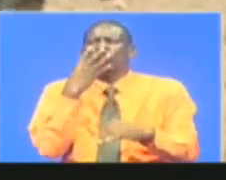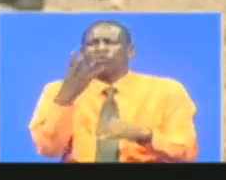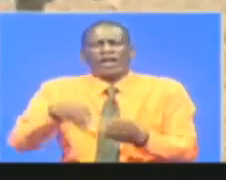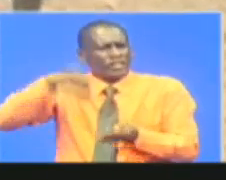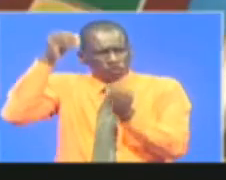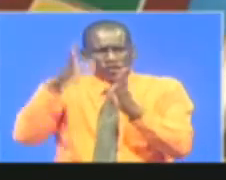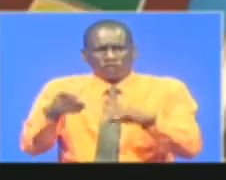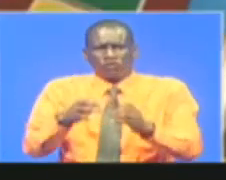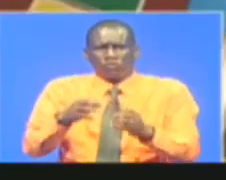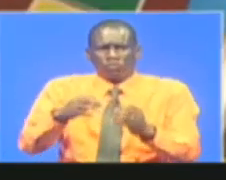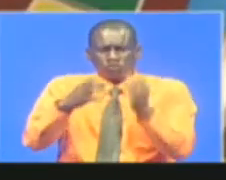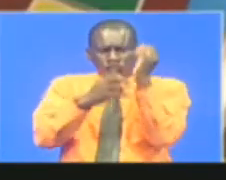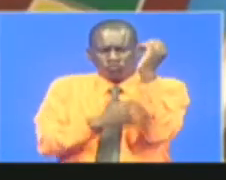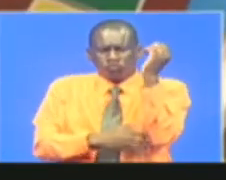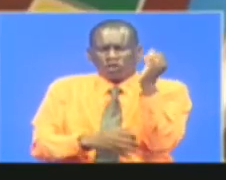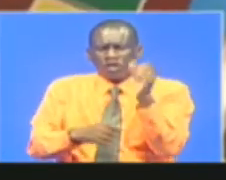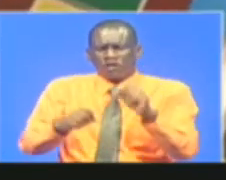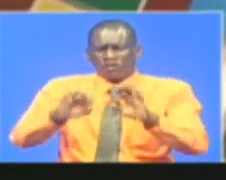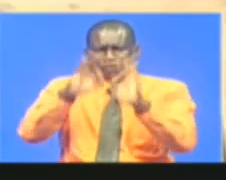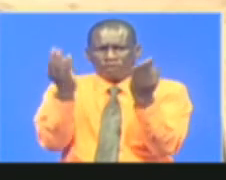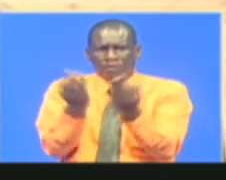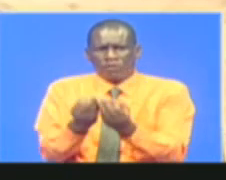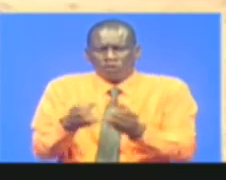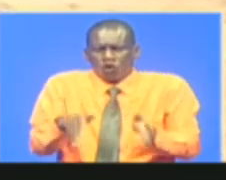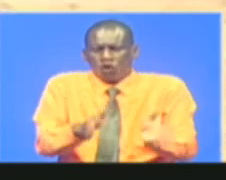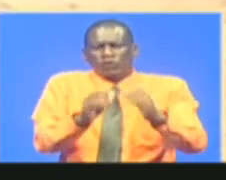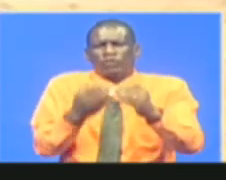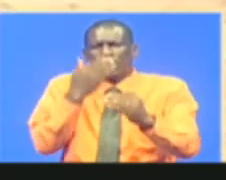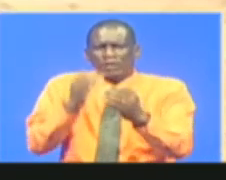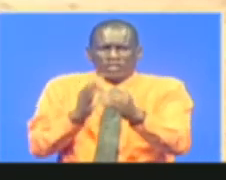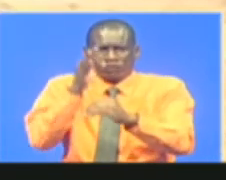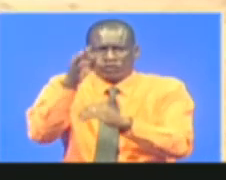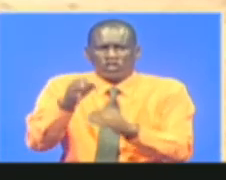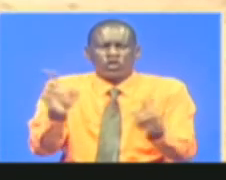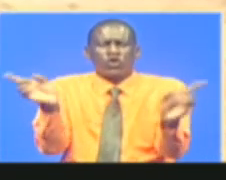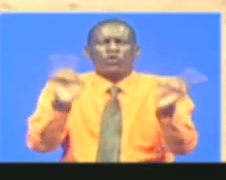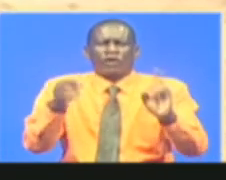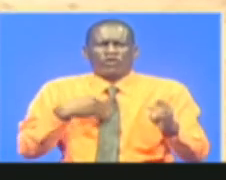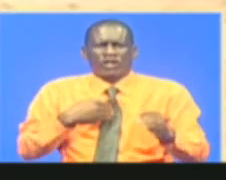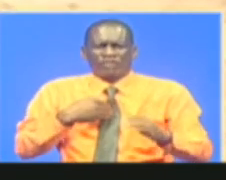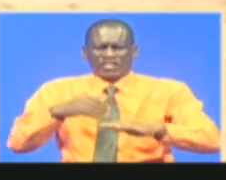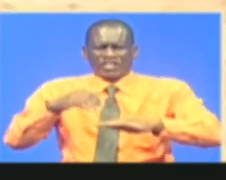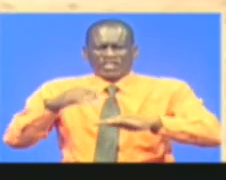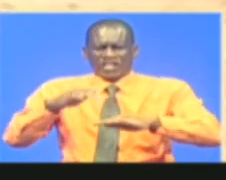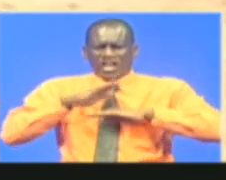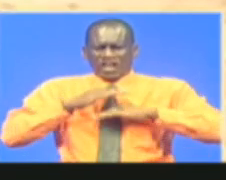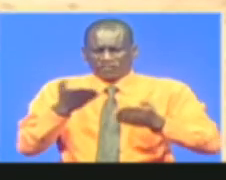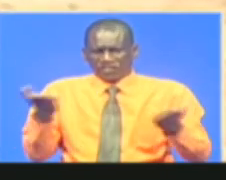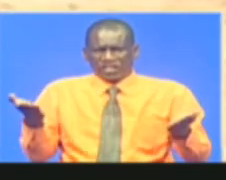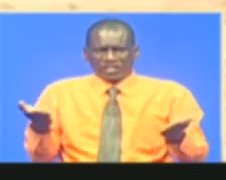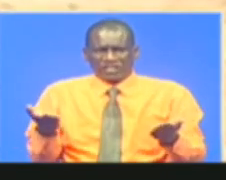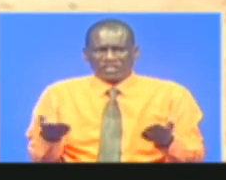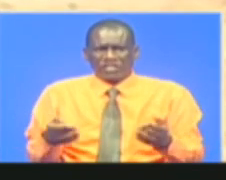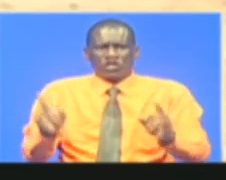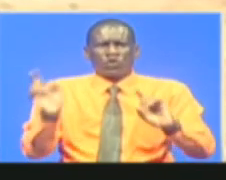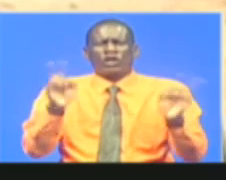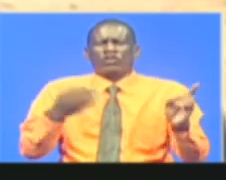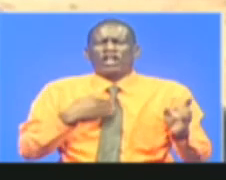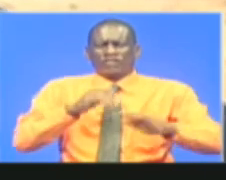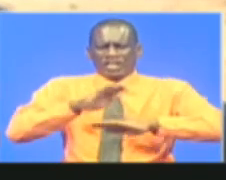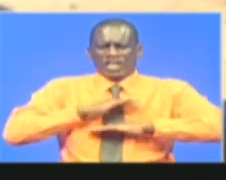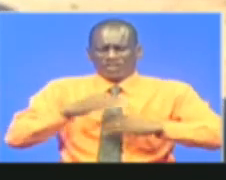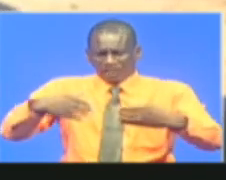here for a chance at a better future. We do not have adequate facilities. For example, we may have enough classrooms, but we only